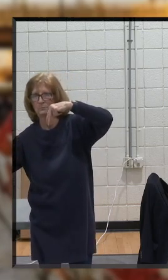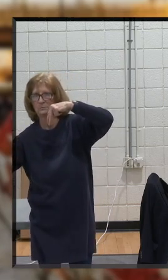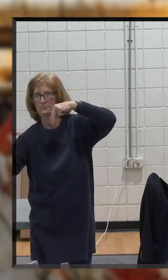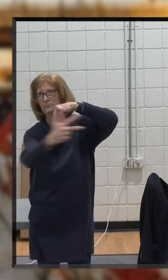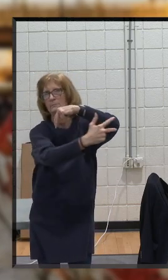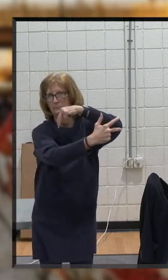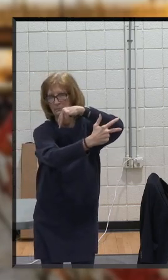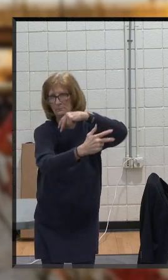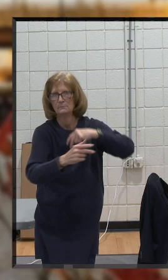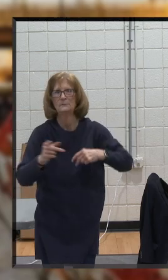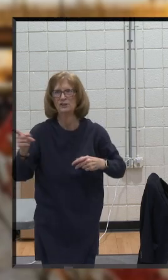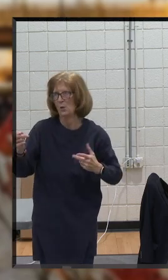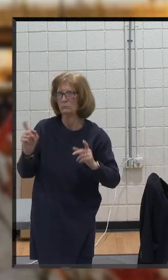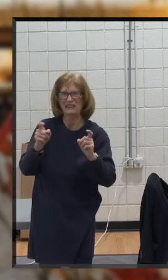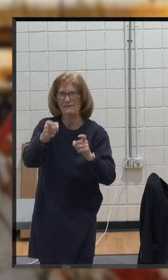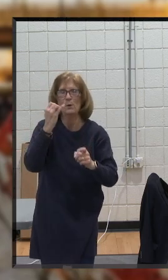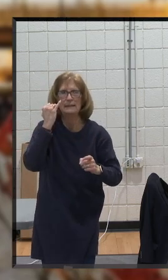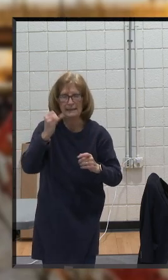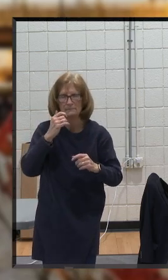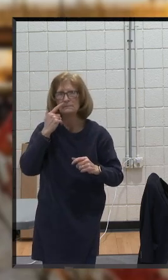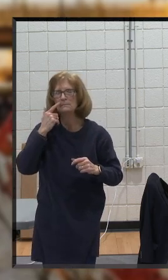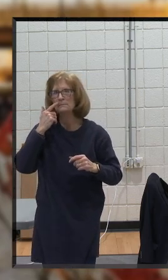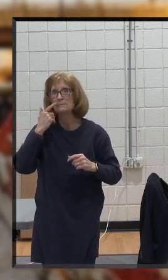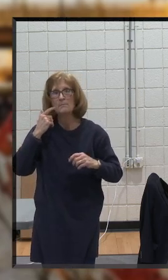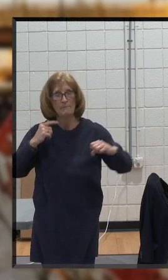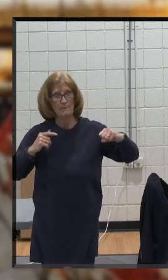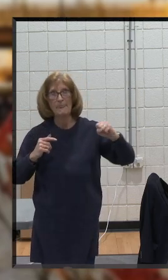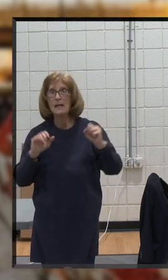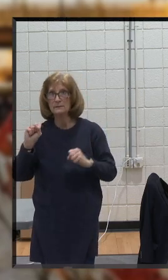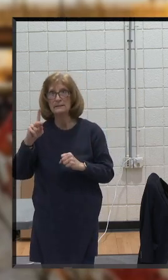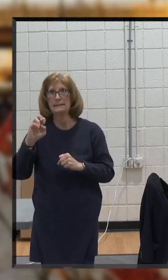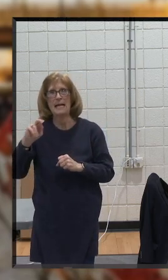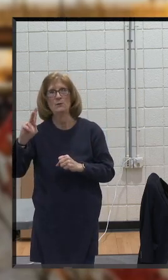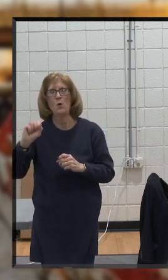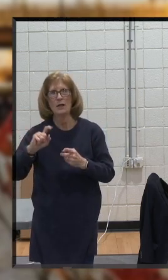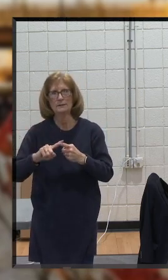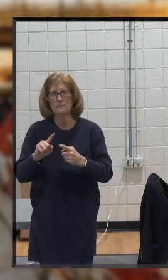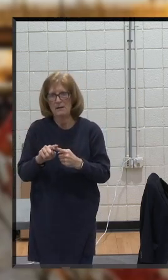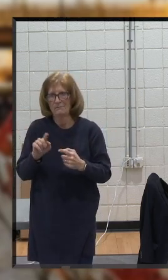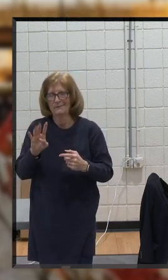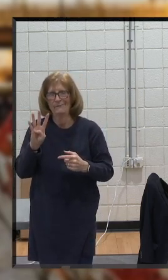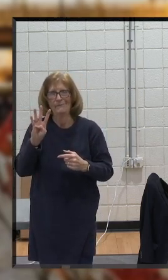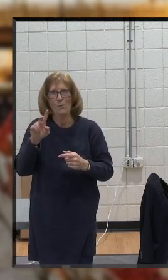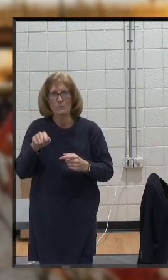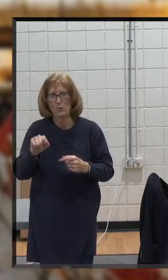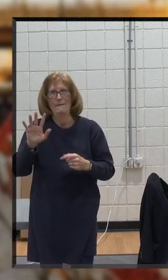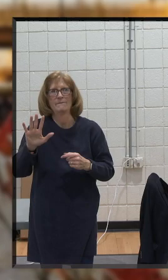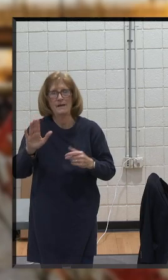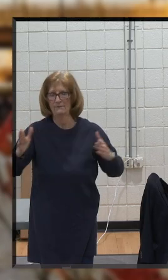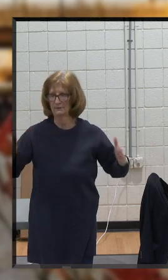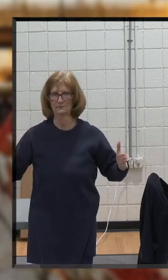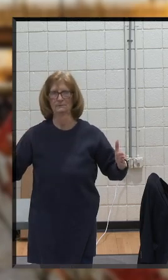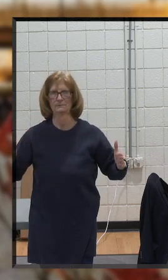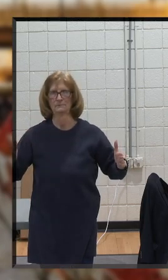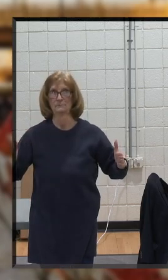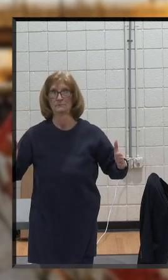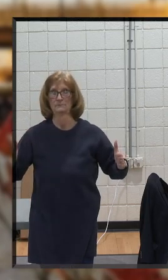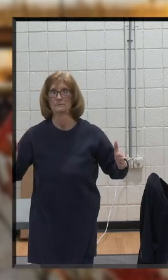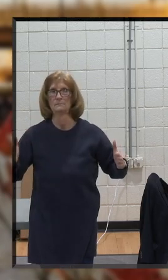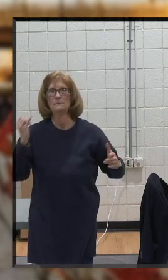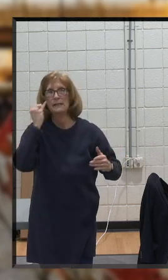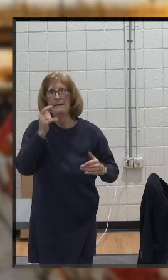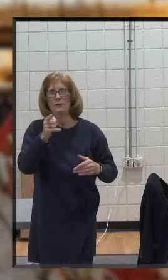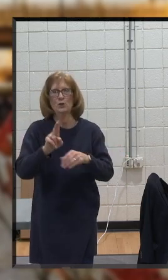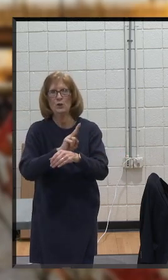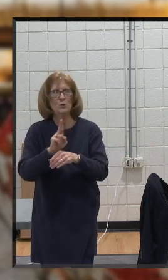there. The existing sidewalks are about 4.5 feet wide, so if you're using them, you know, maybe